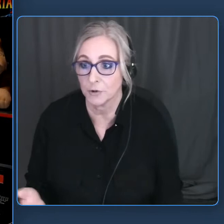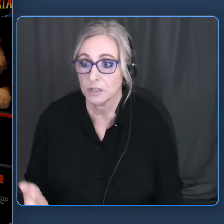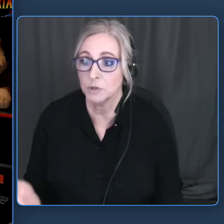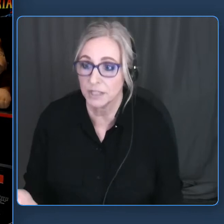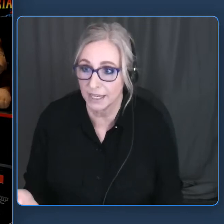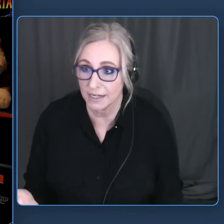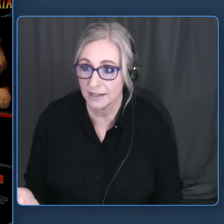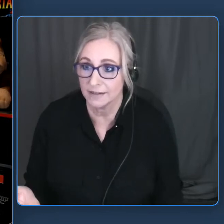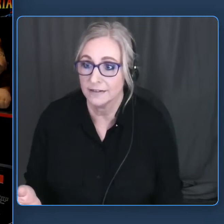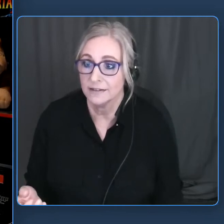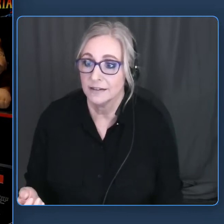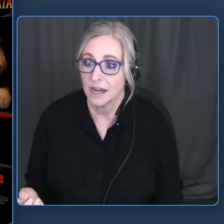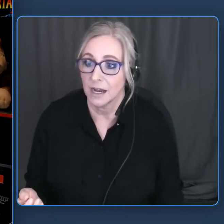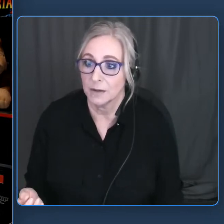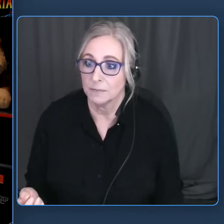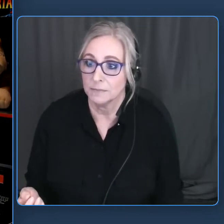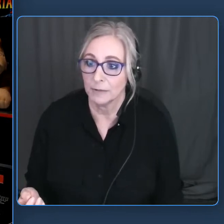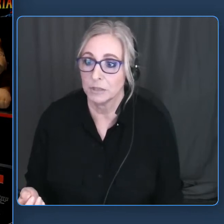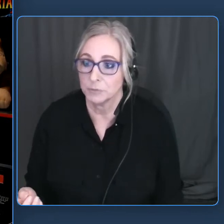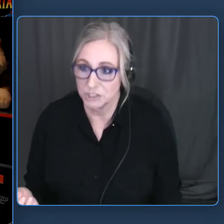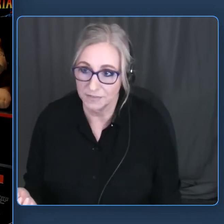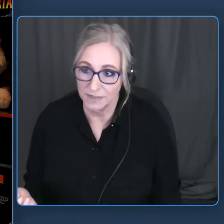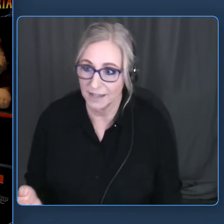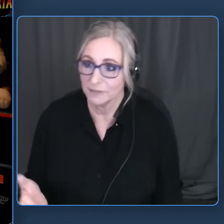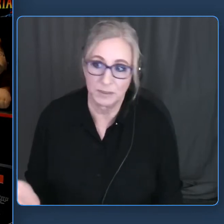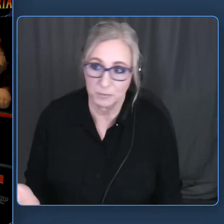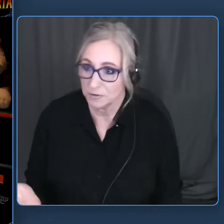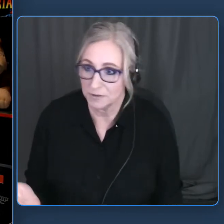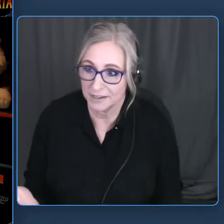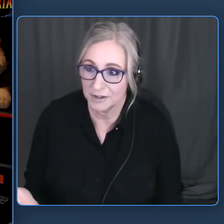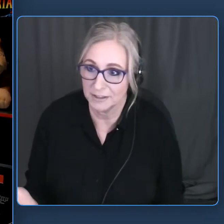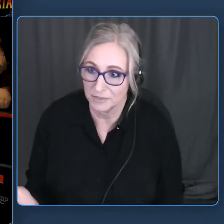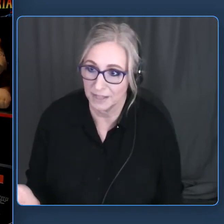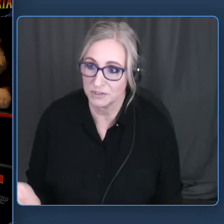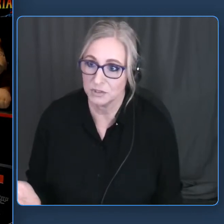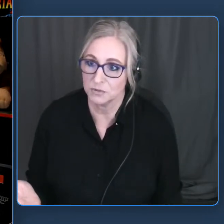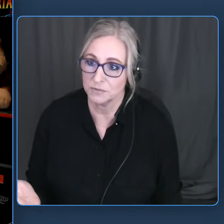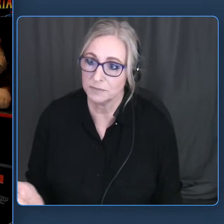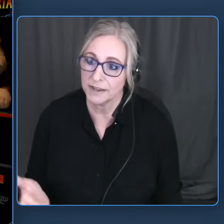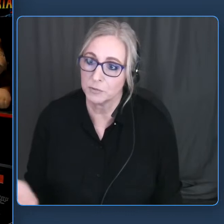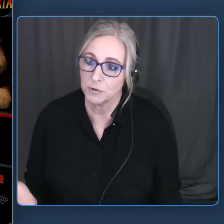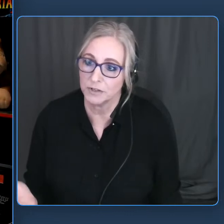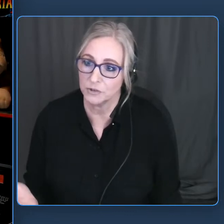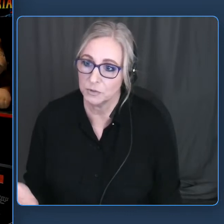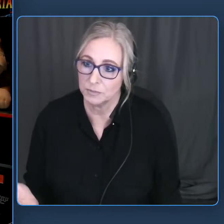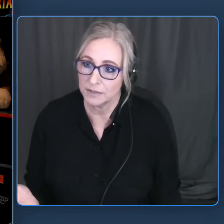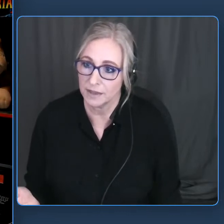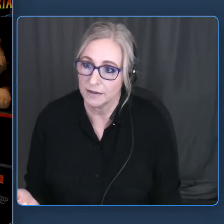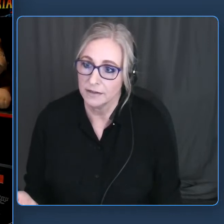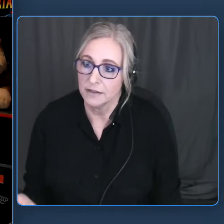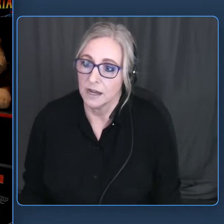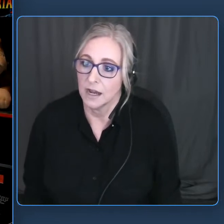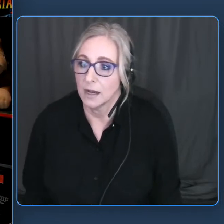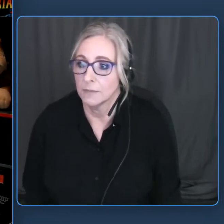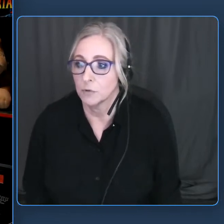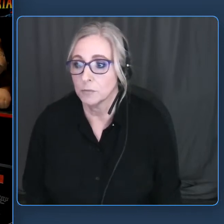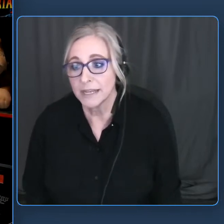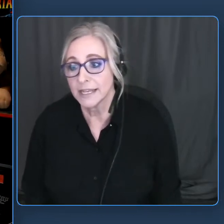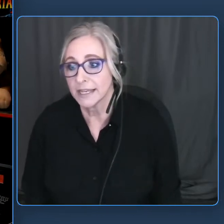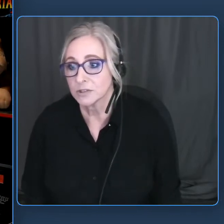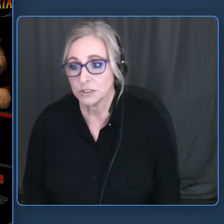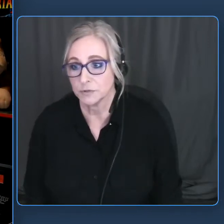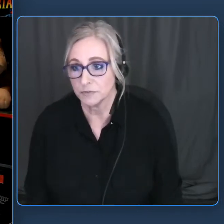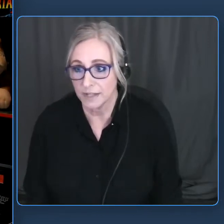is, how they're communicating. I really appreciate that. I love people, I love that. So my other point too would be that